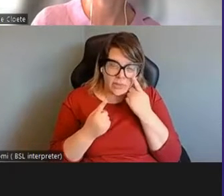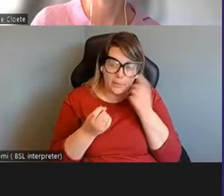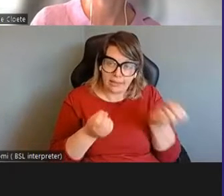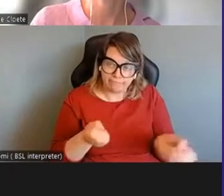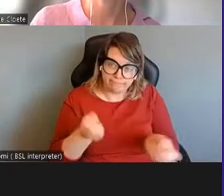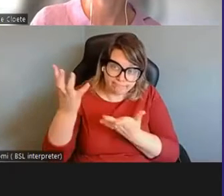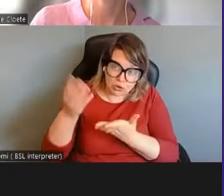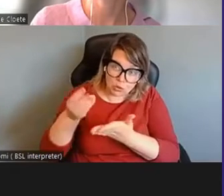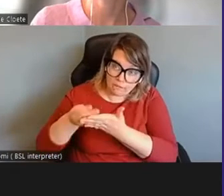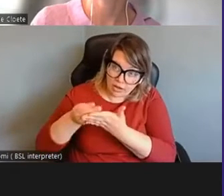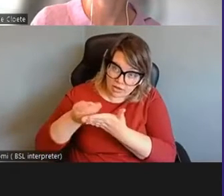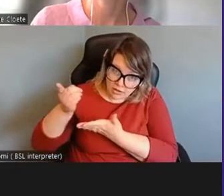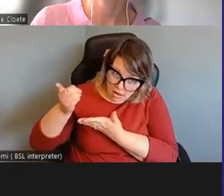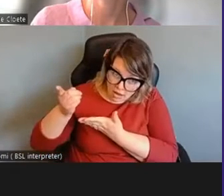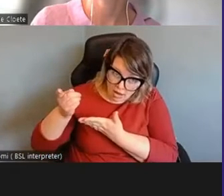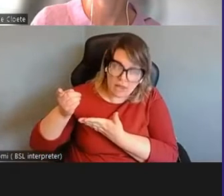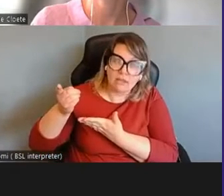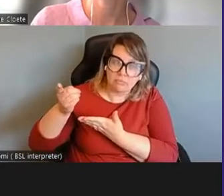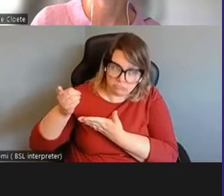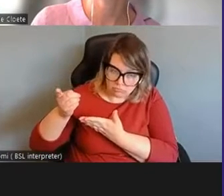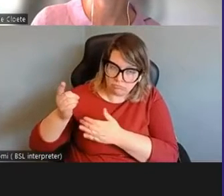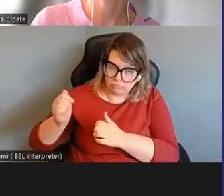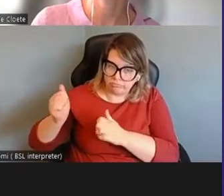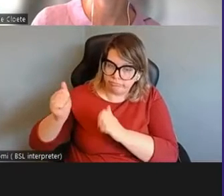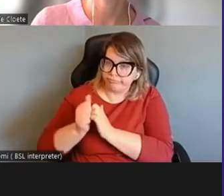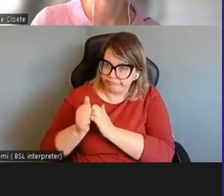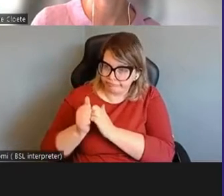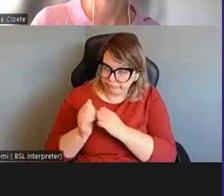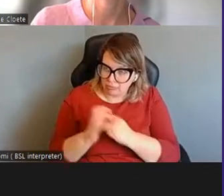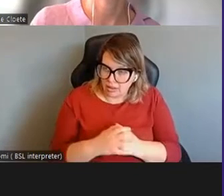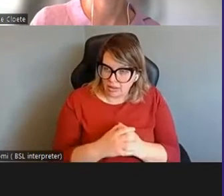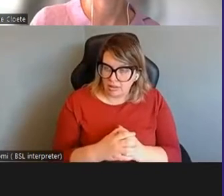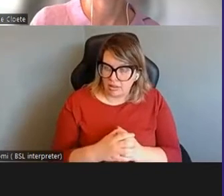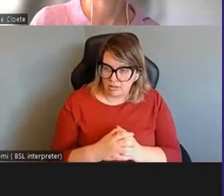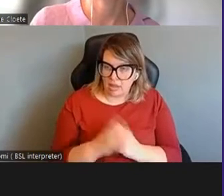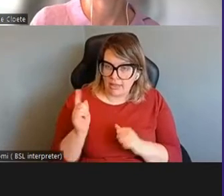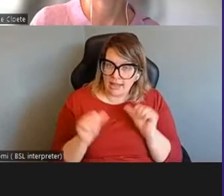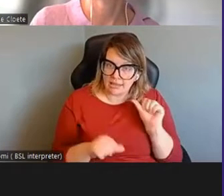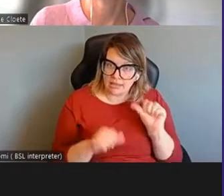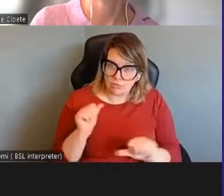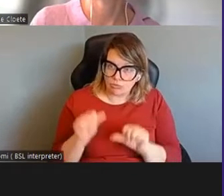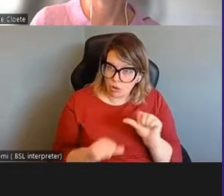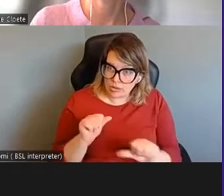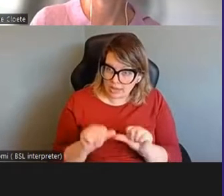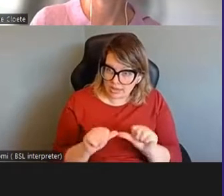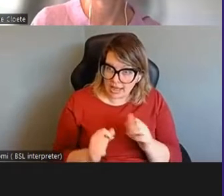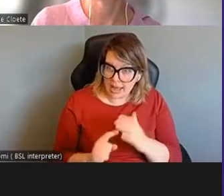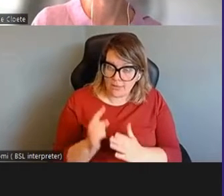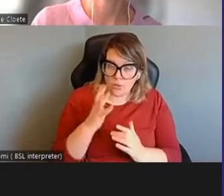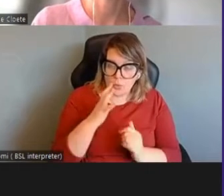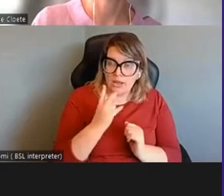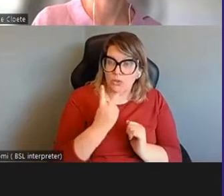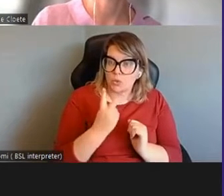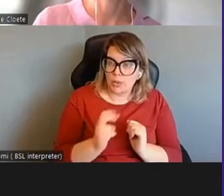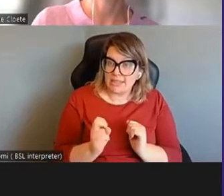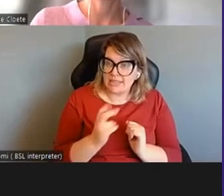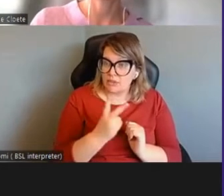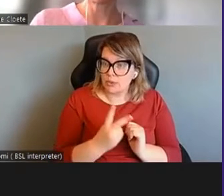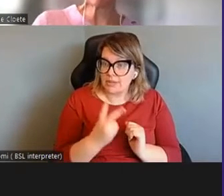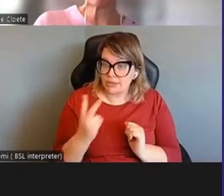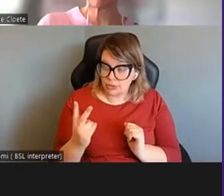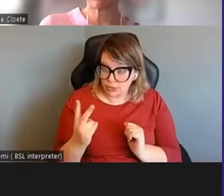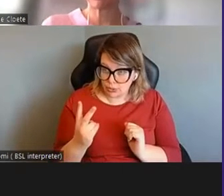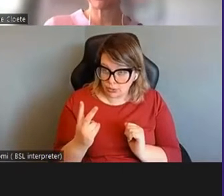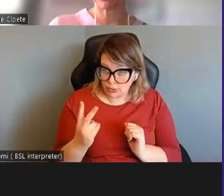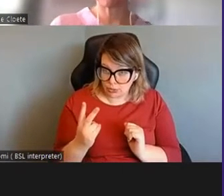and they were good to go. And all of these activities happened in 2022. So exactly